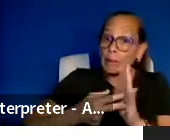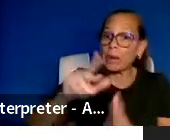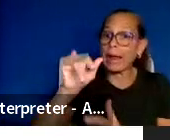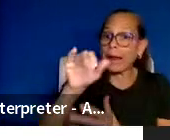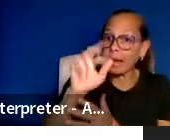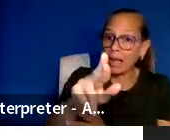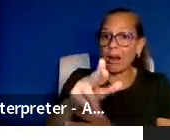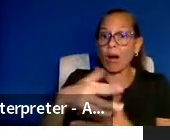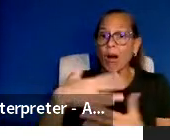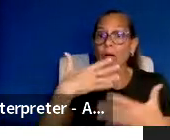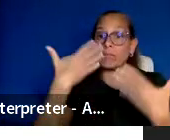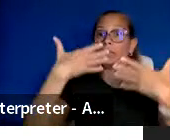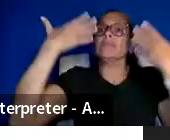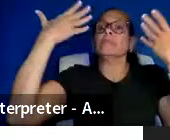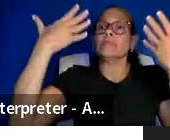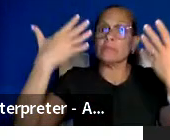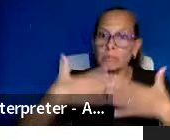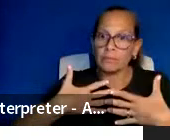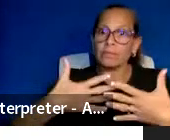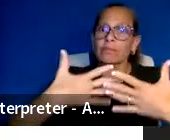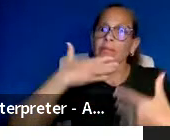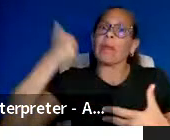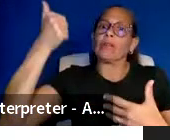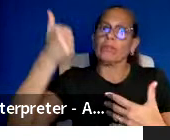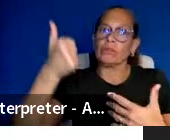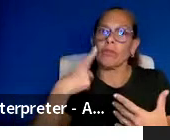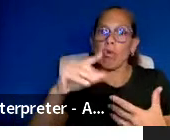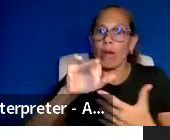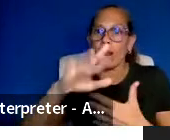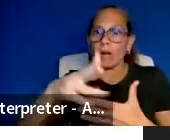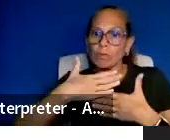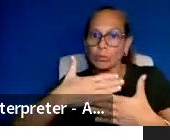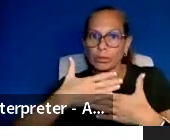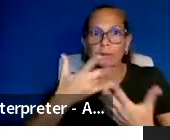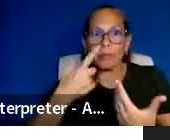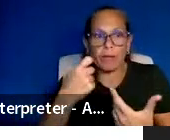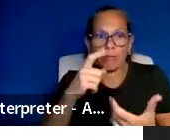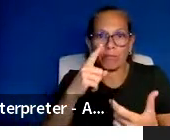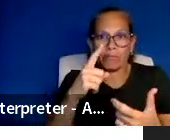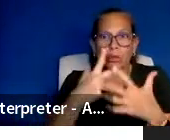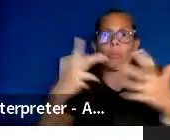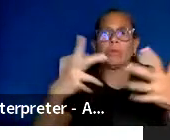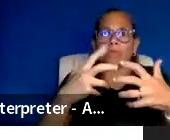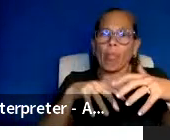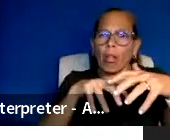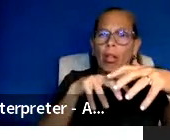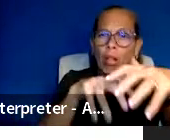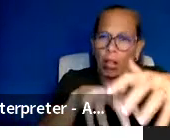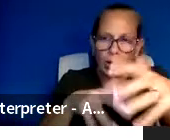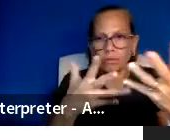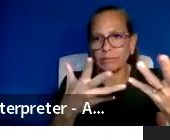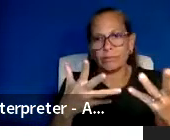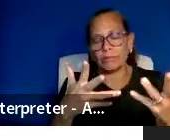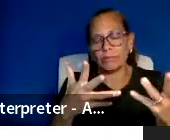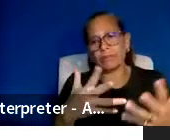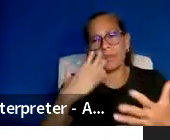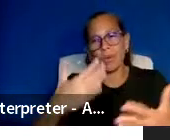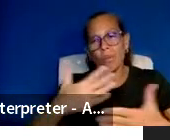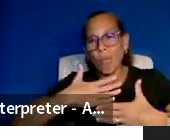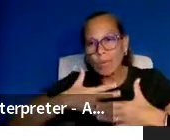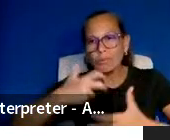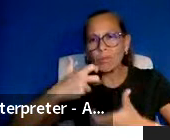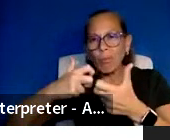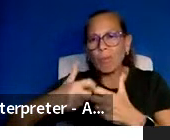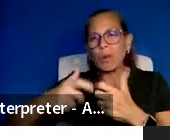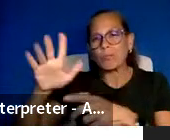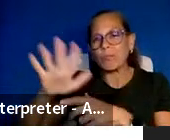was Borough President Gibson who commented on the high prevalence of asthma in the borough of the